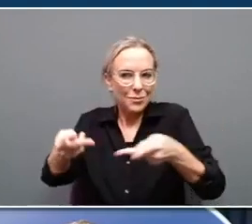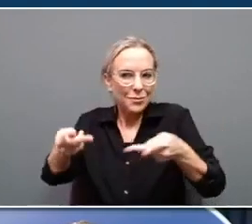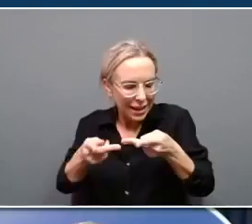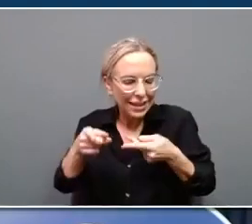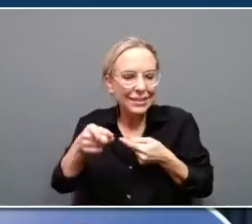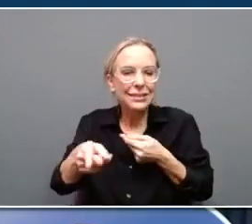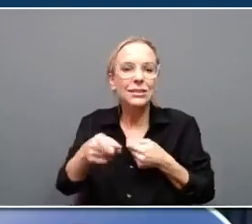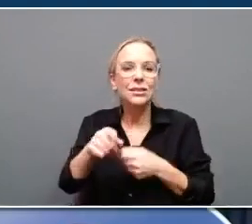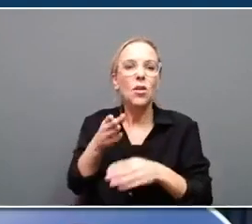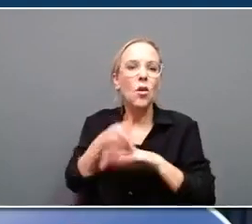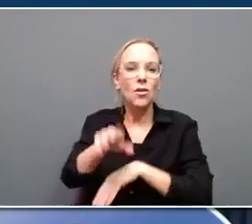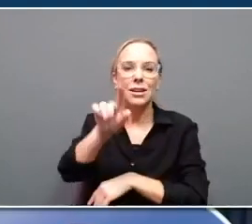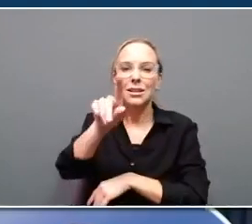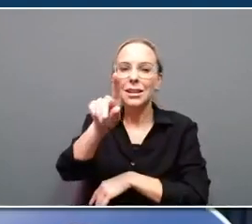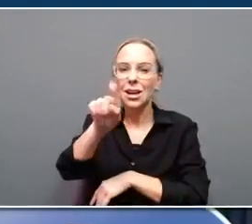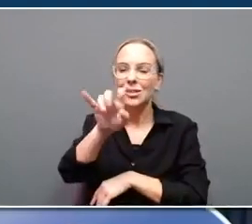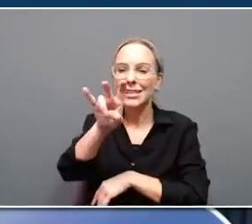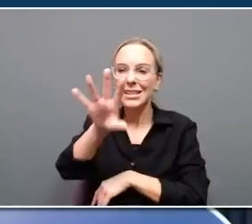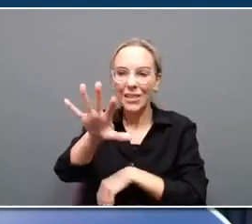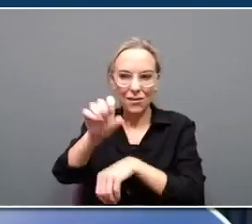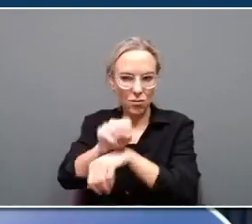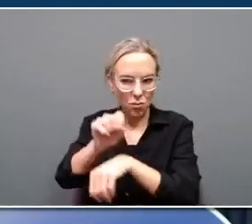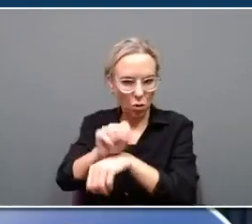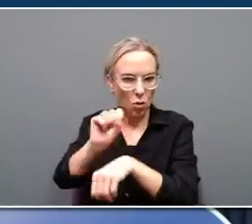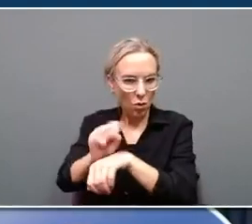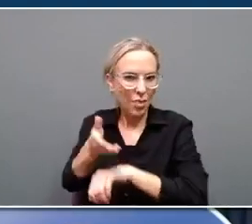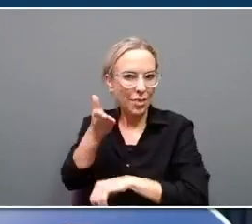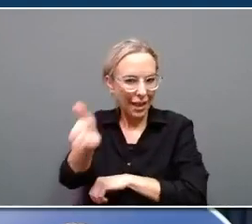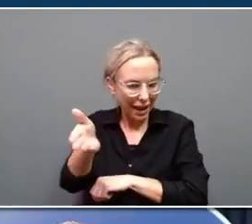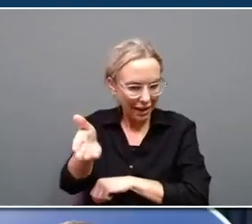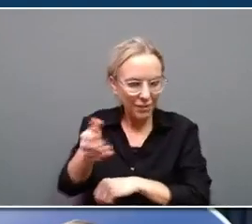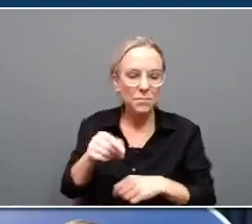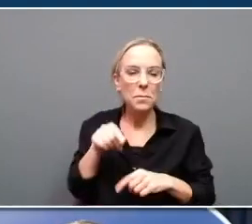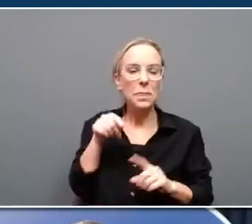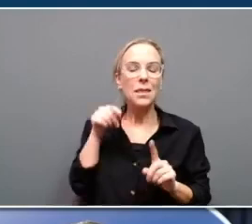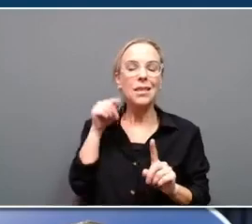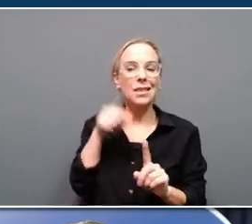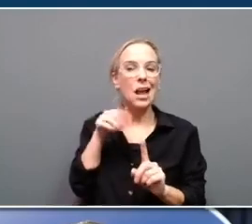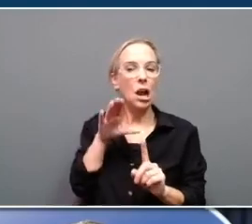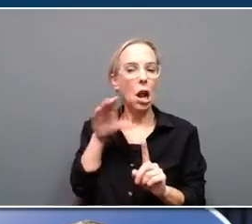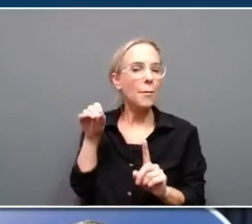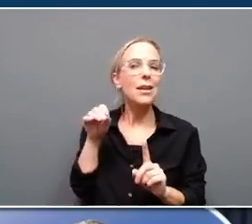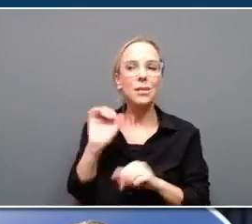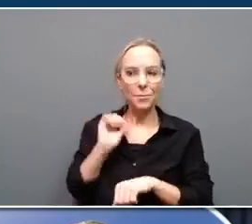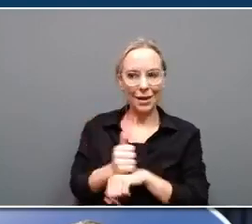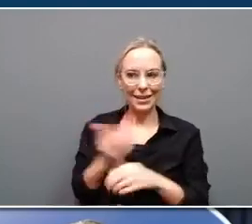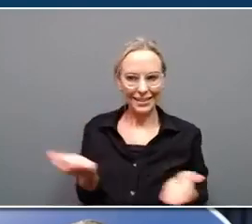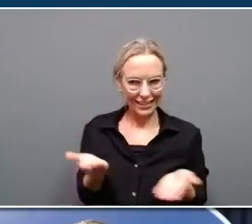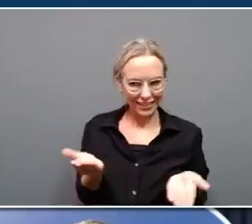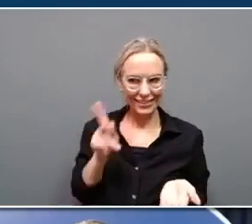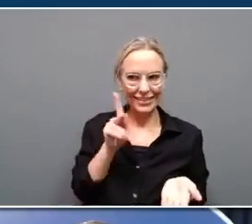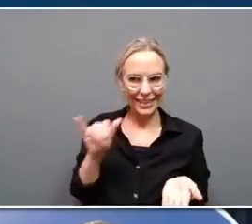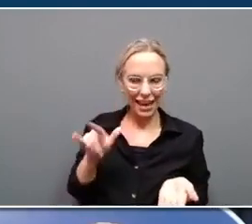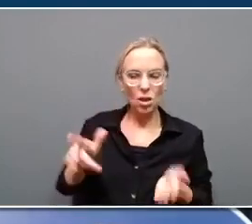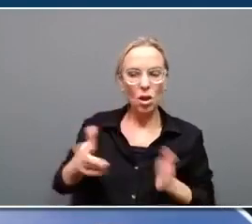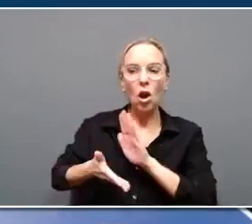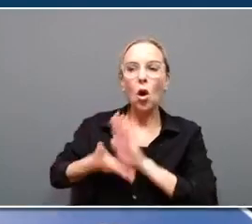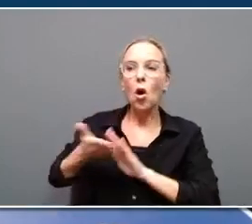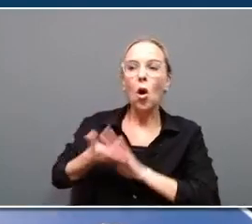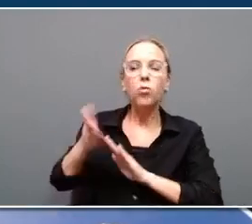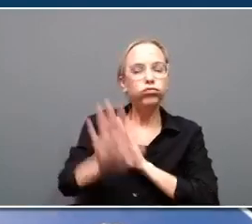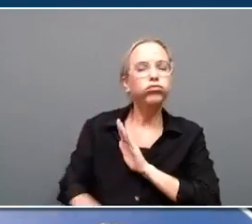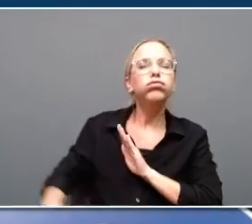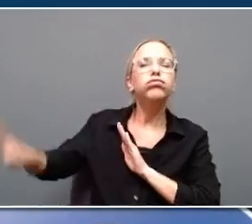the Louisville market work there. This is a company, again, based here in Kentucky, operations all over the United States, a